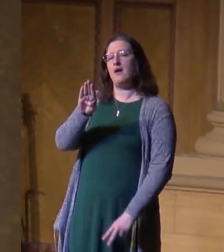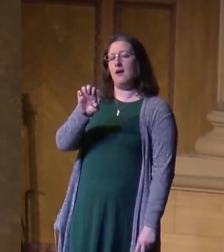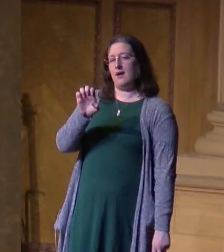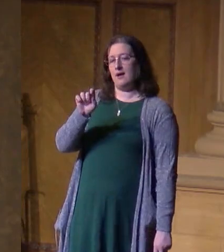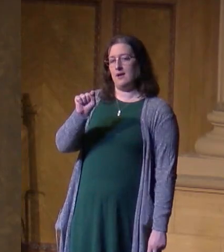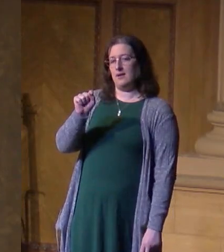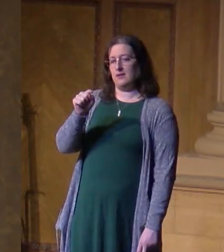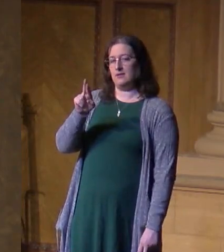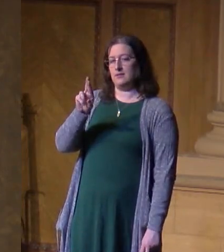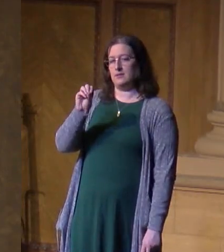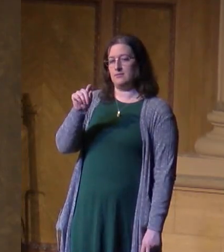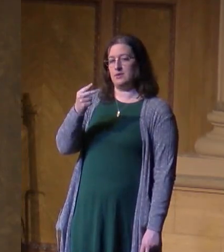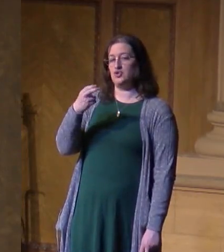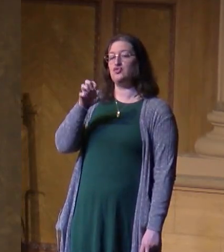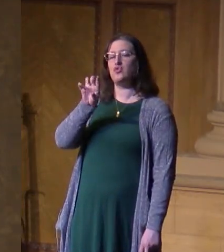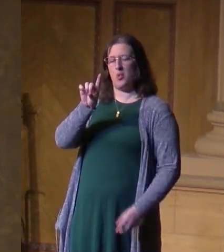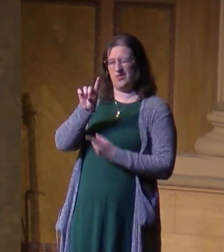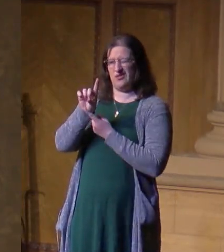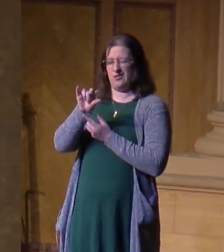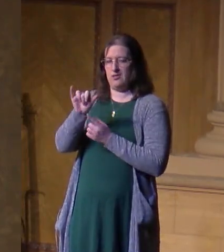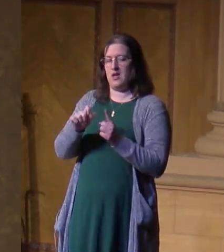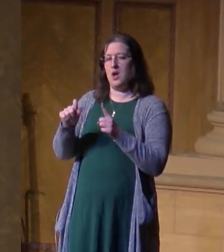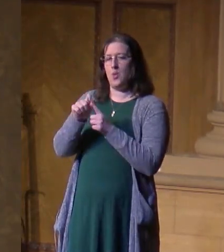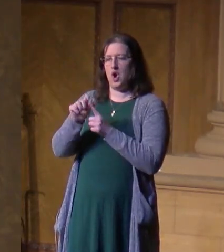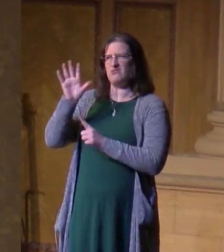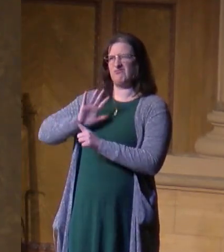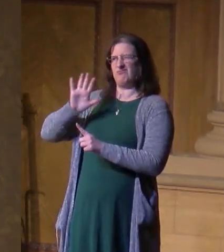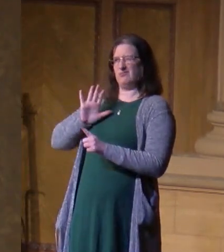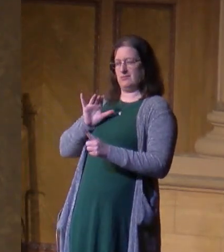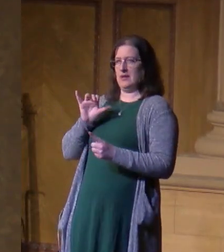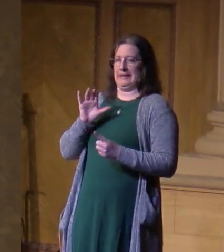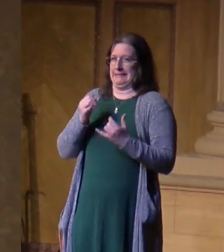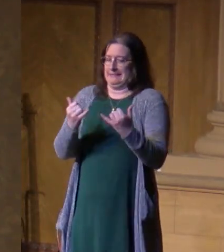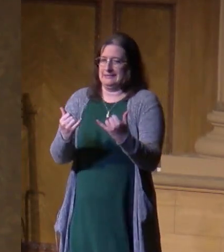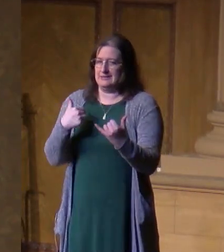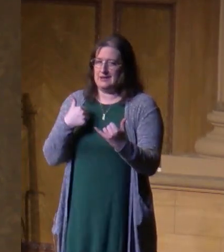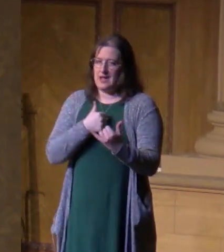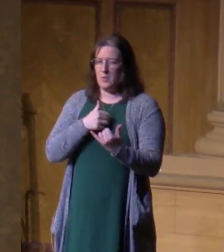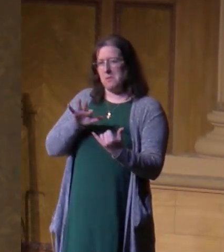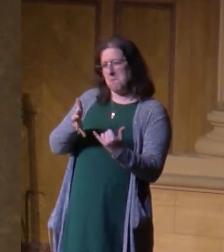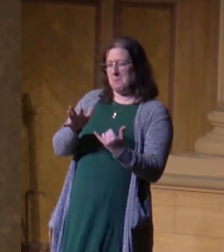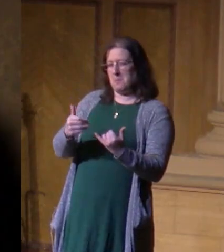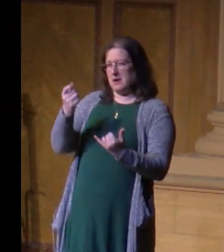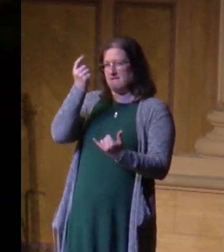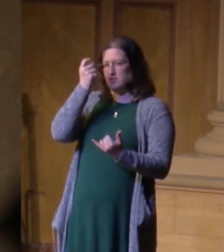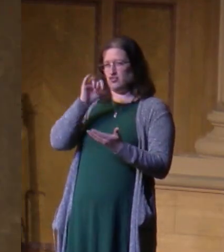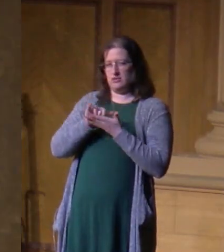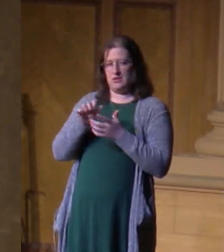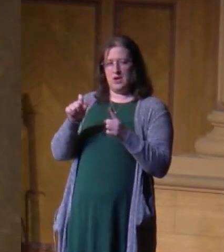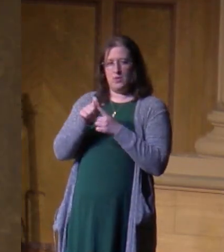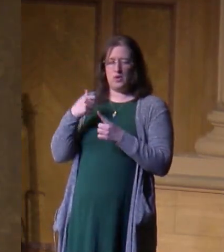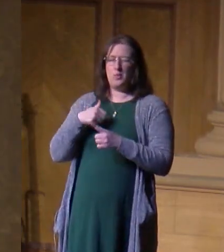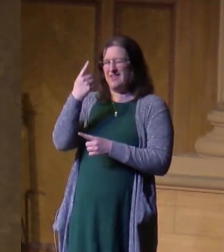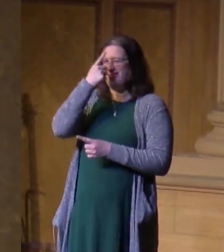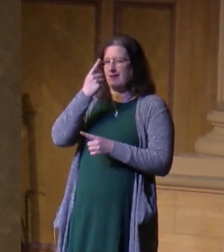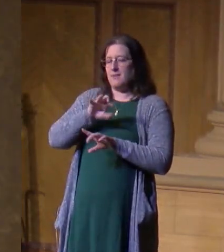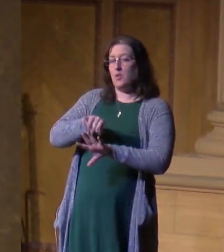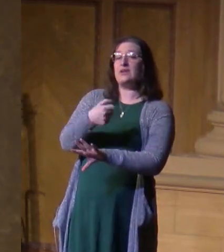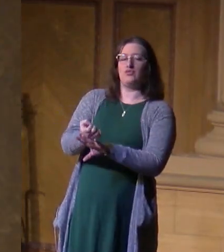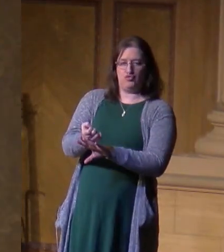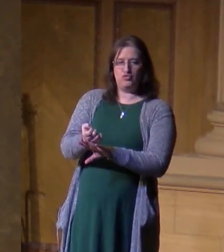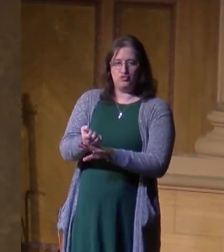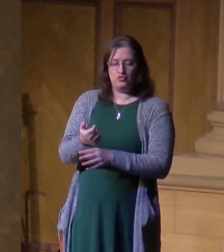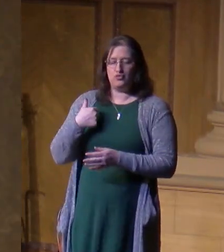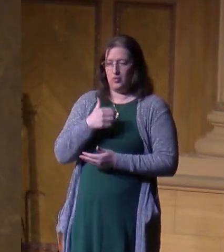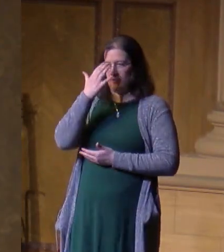okay? And in our culture, we kind of have a sense of what that means a little bit. What does it mean to be betrothed? We think of engagement, of course,